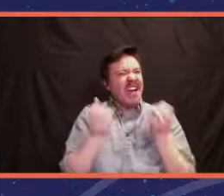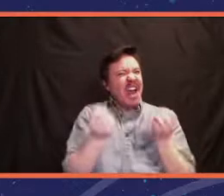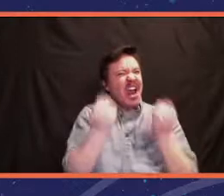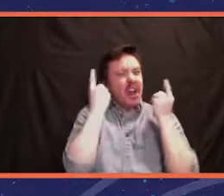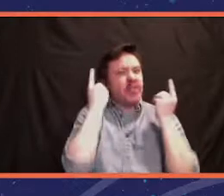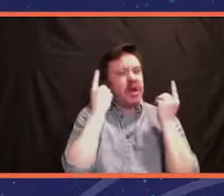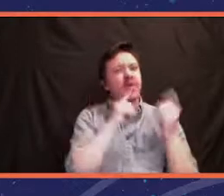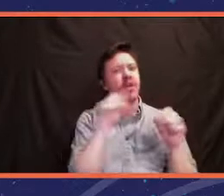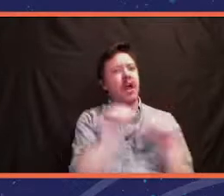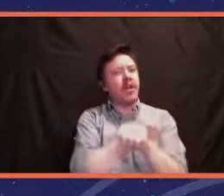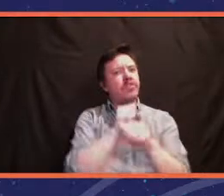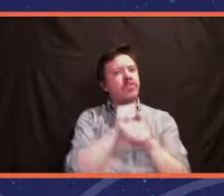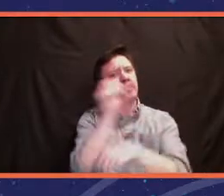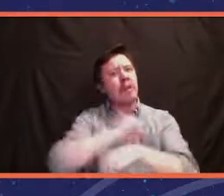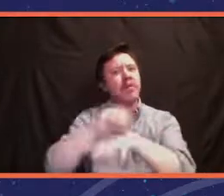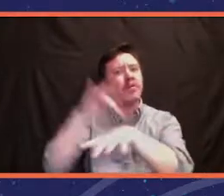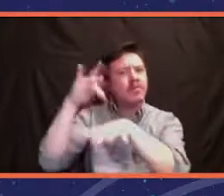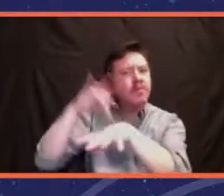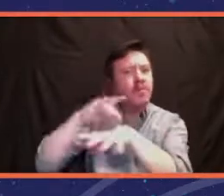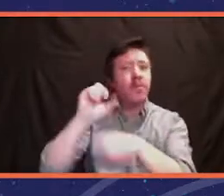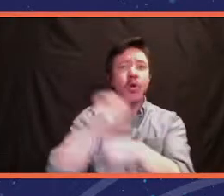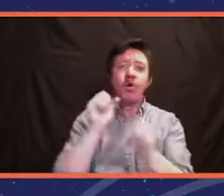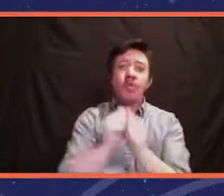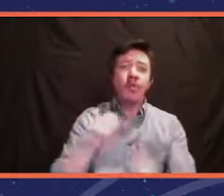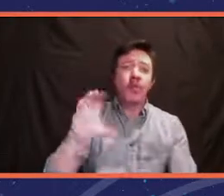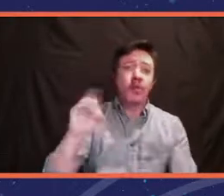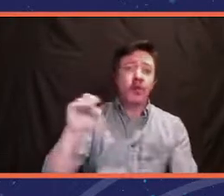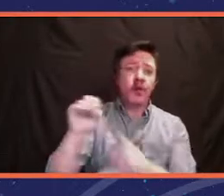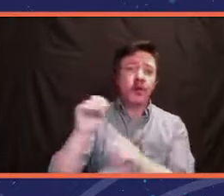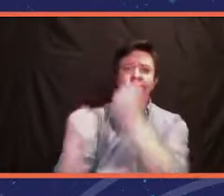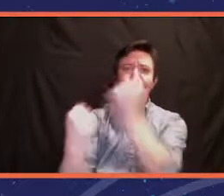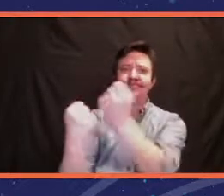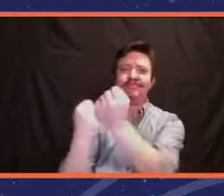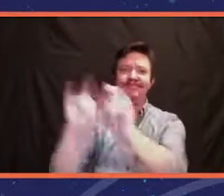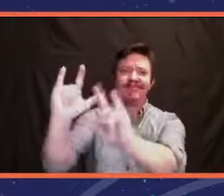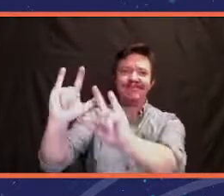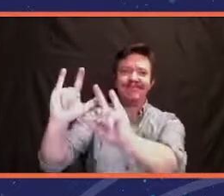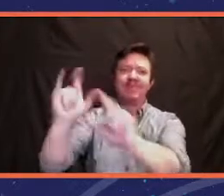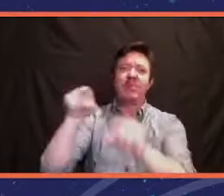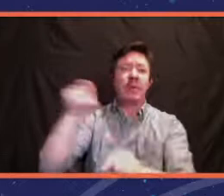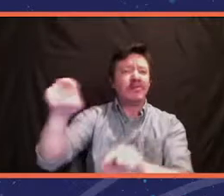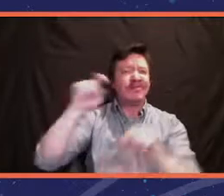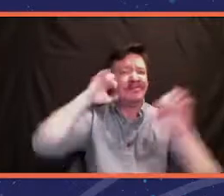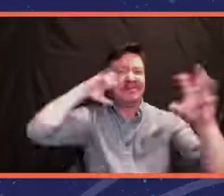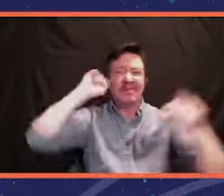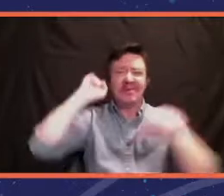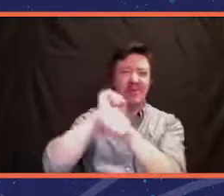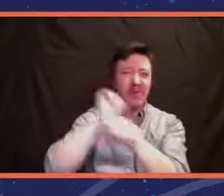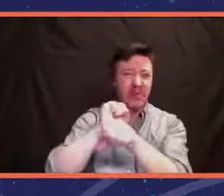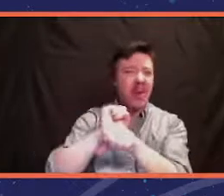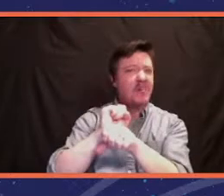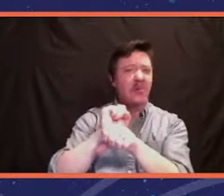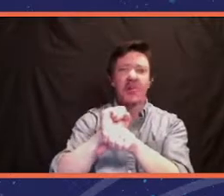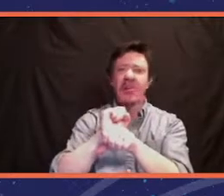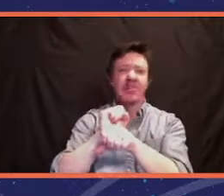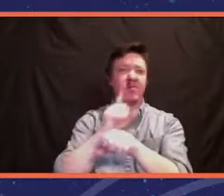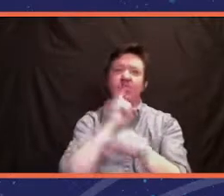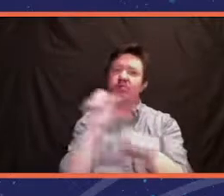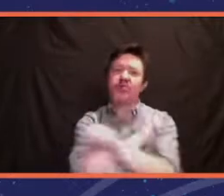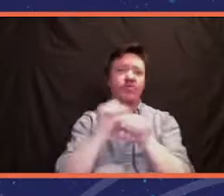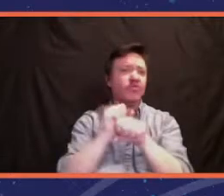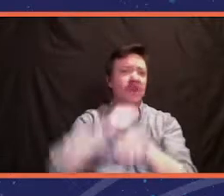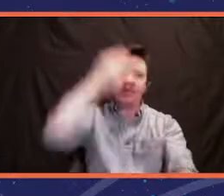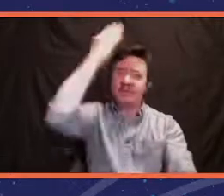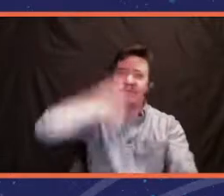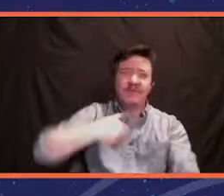with people like Coco, for example. I got to shout out Coco because she's been doing incredible work at the margins, or the intersections rather,